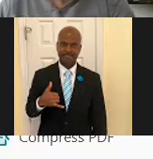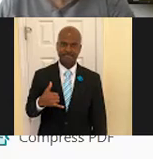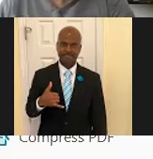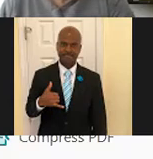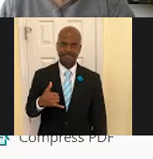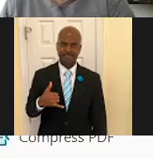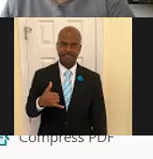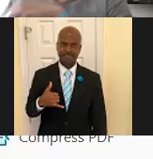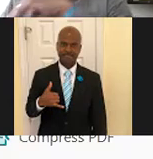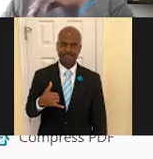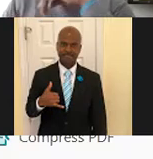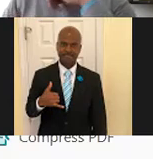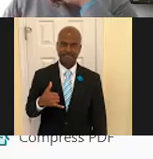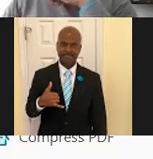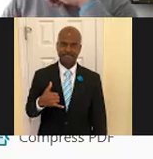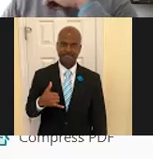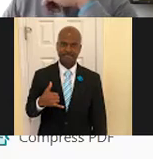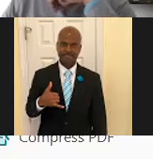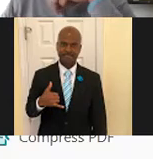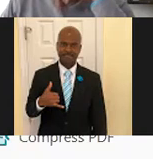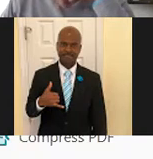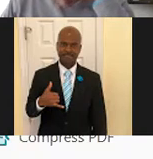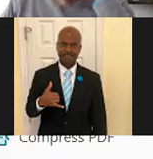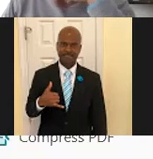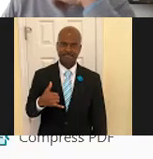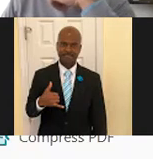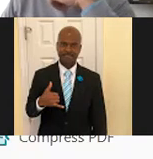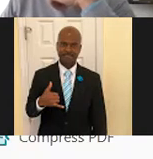the staff, you know. So there's so many ideas.